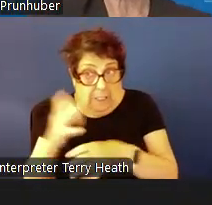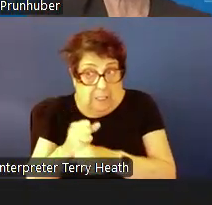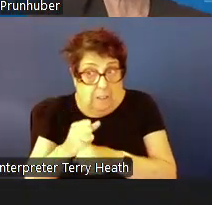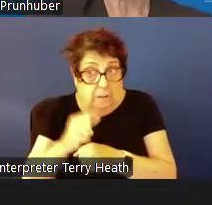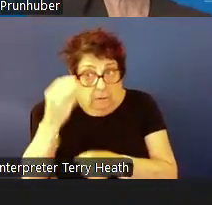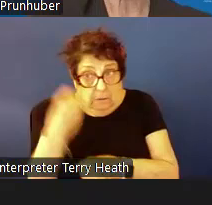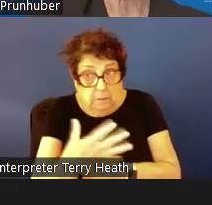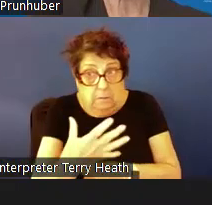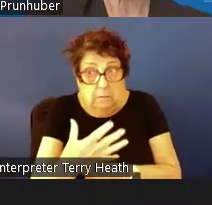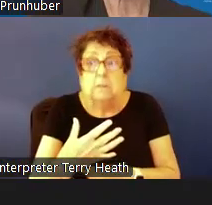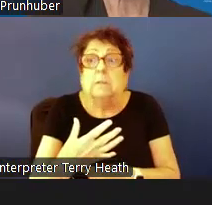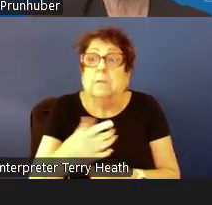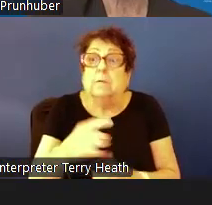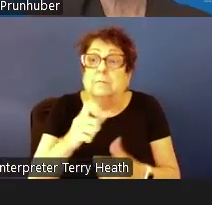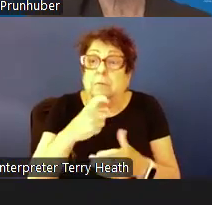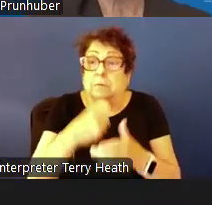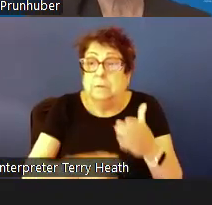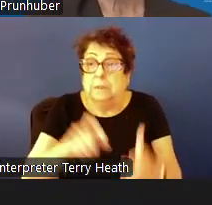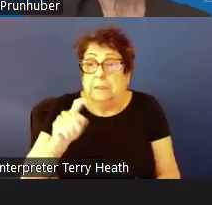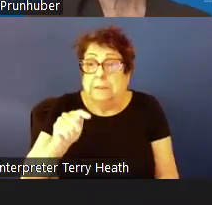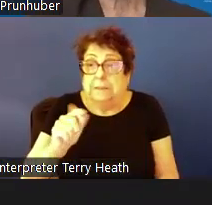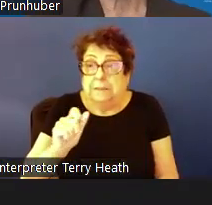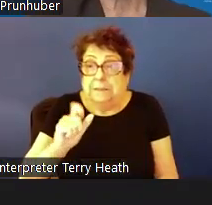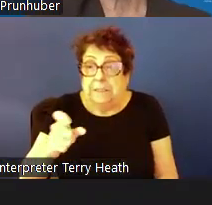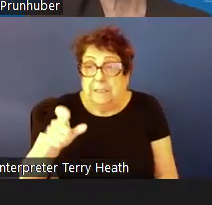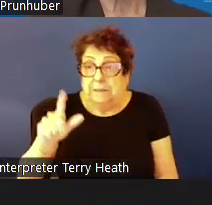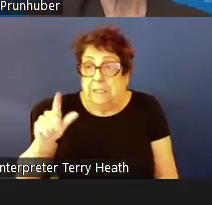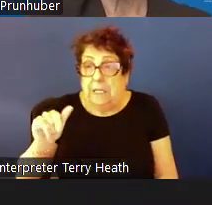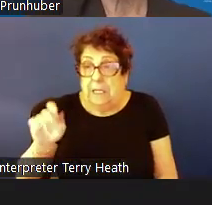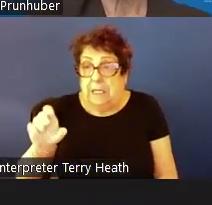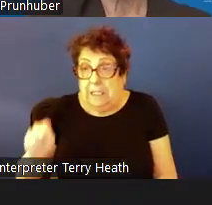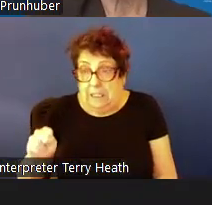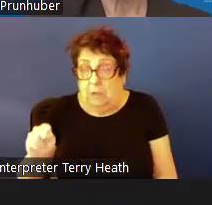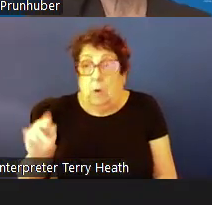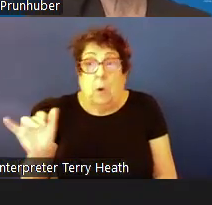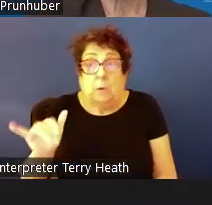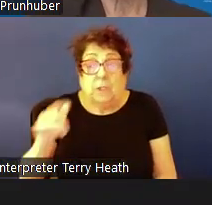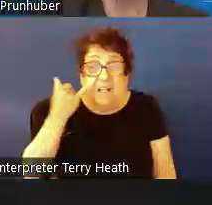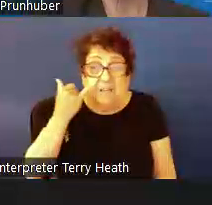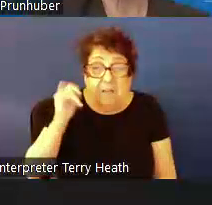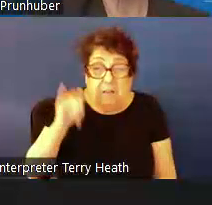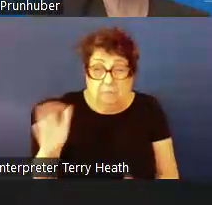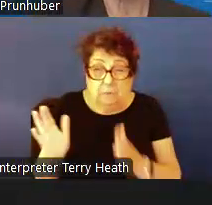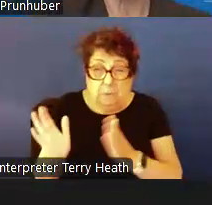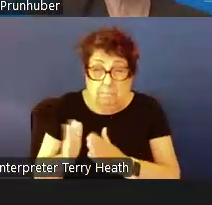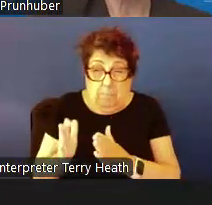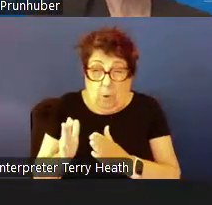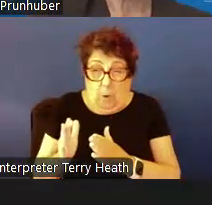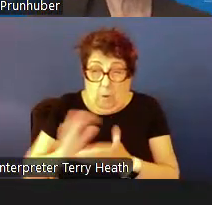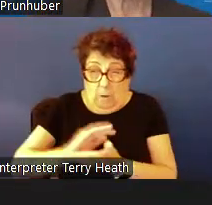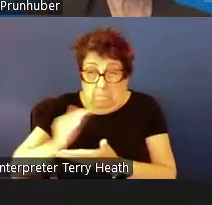and also to make sure that if the tax lien is for a small amount compared to the equity in the